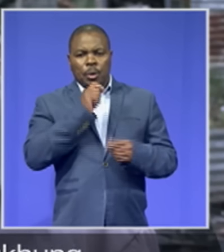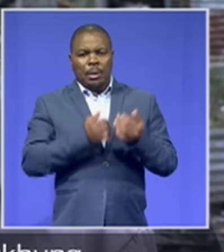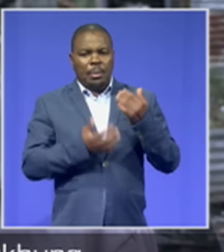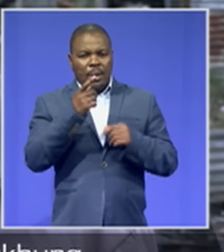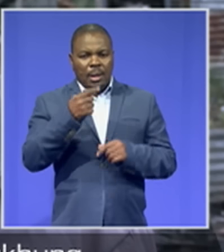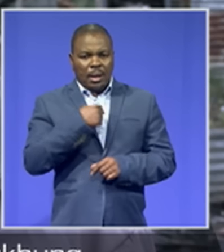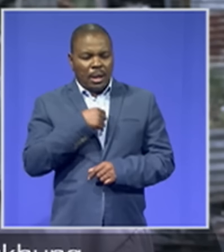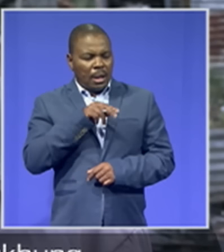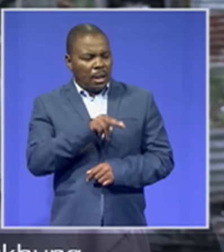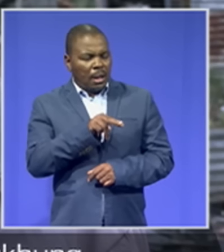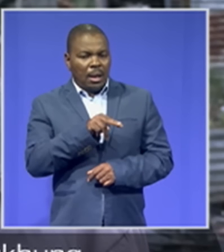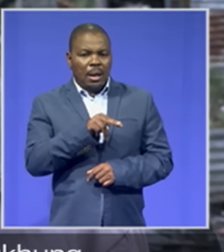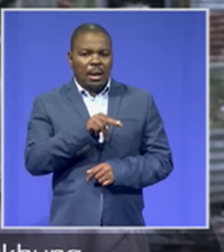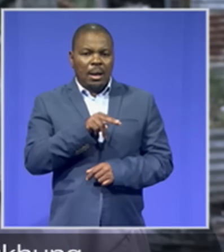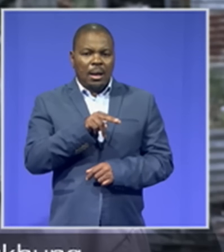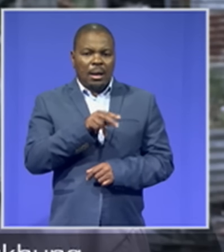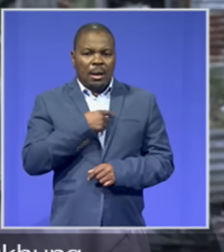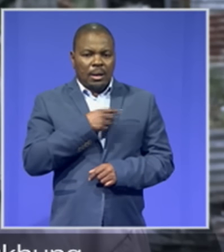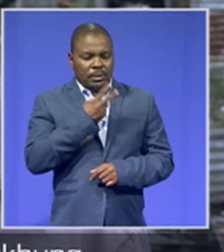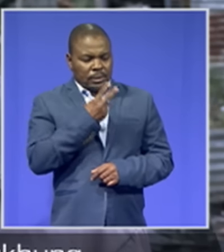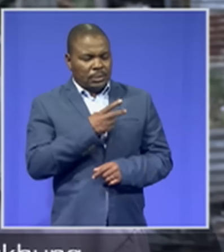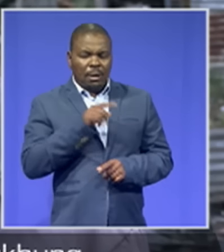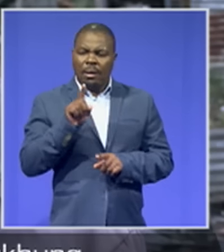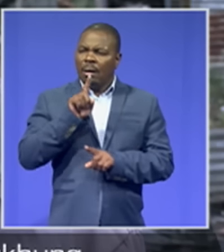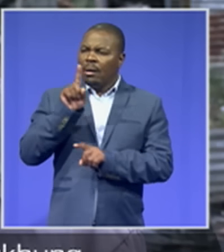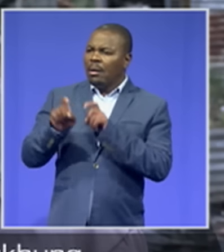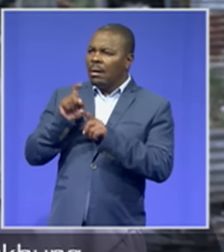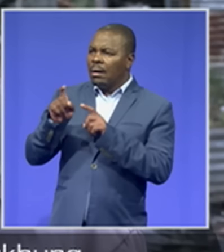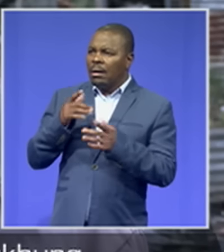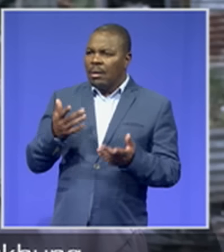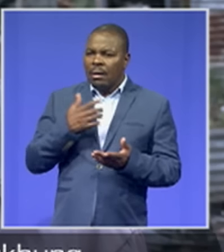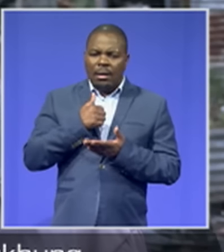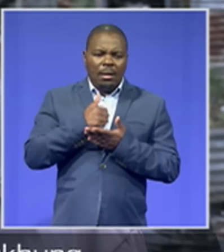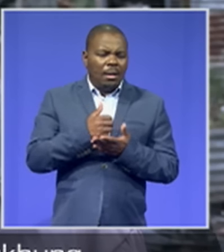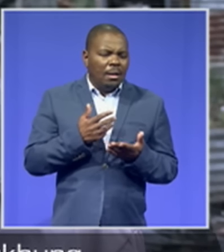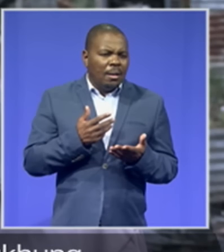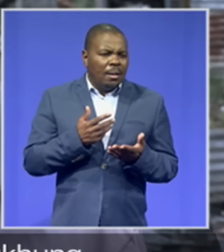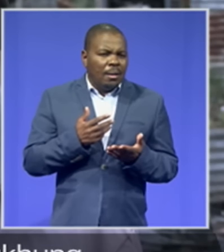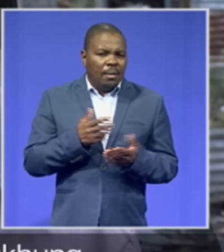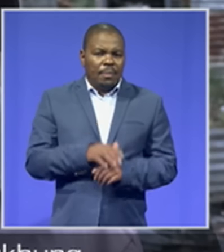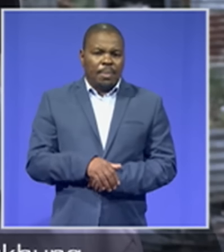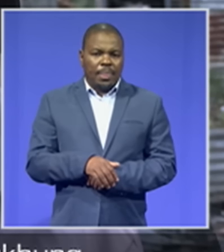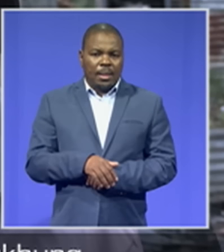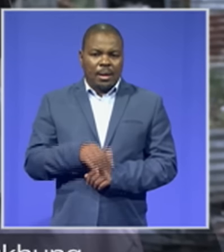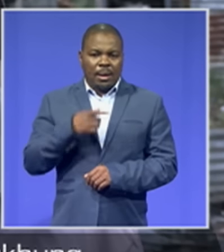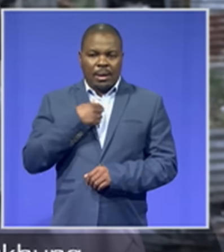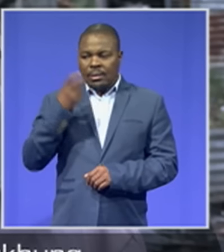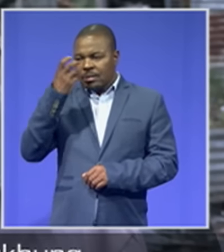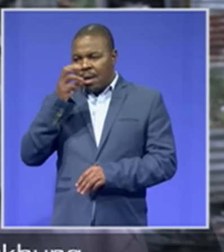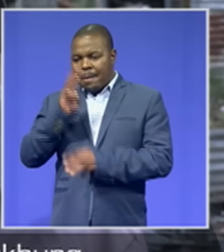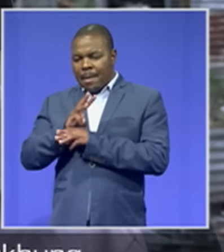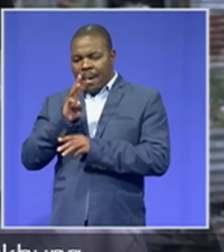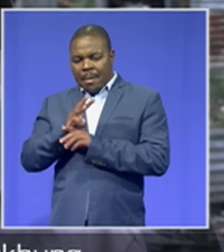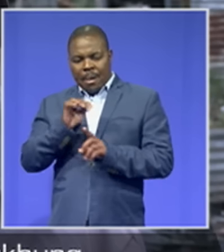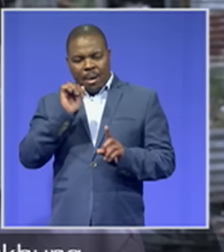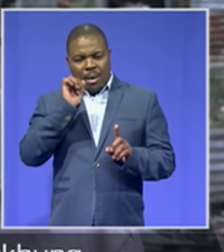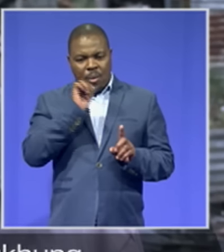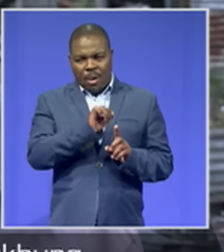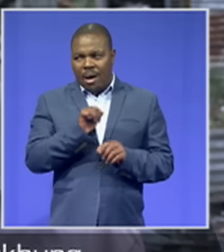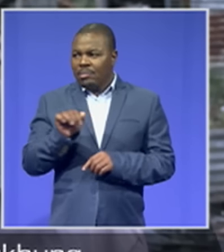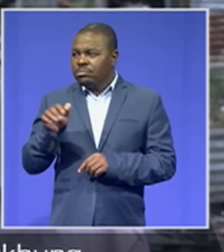a di tela ke tsena ke ba botsa dipotso ke ke thusa le nna ga ke a go batla mabo ko teng go te thusa